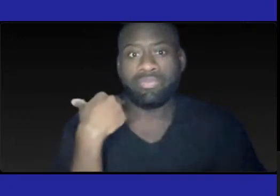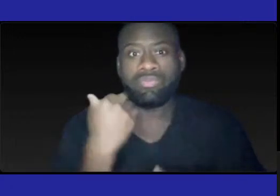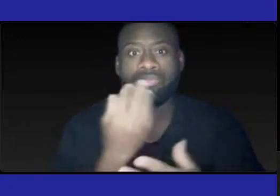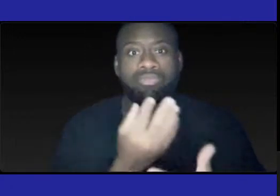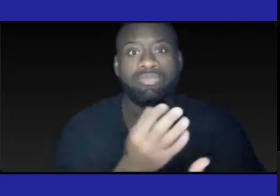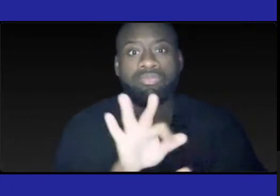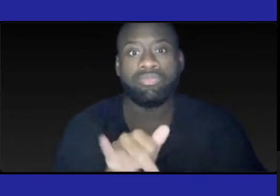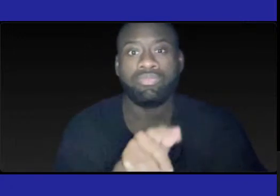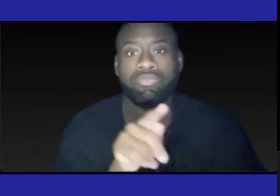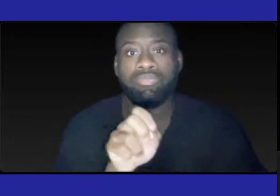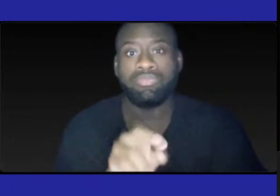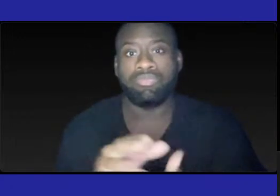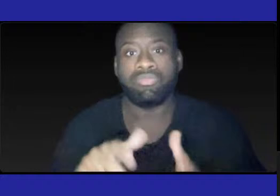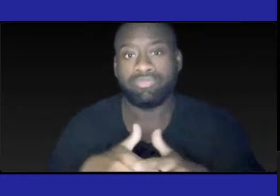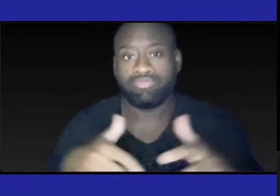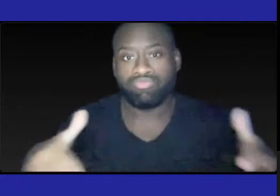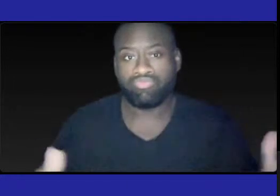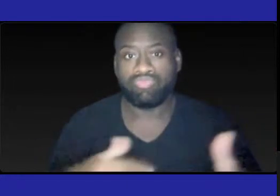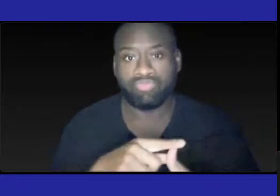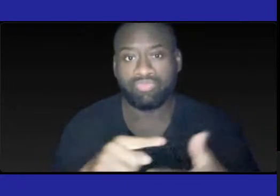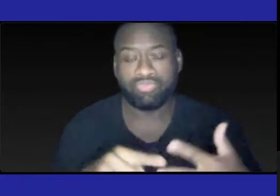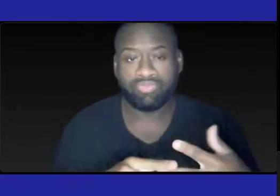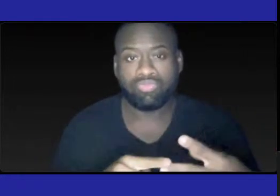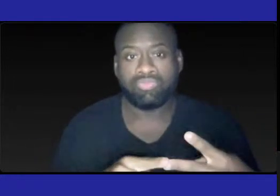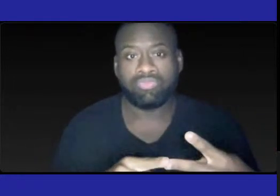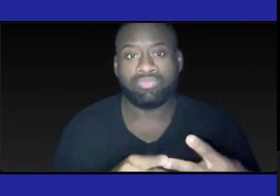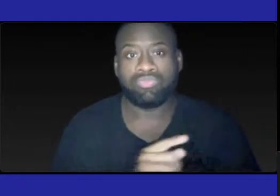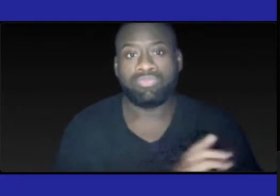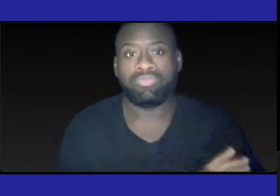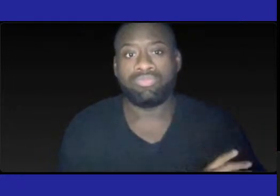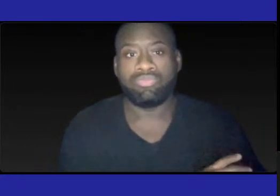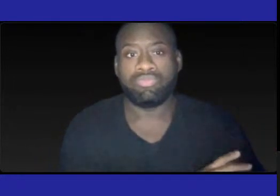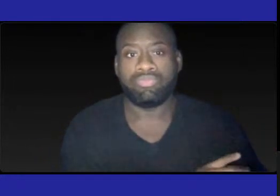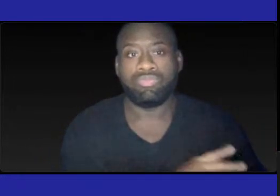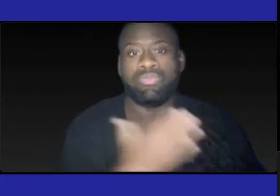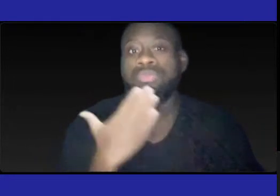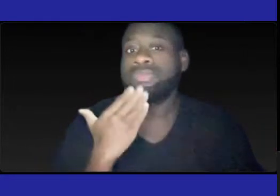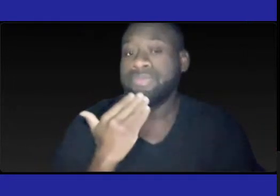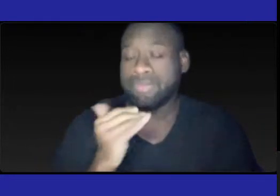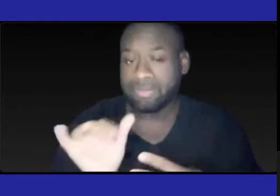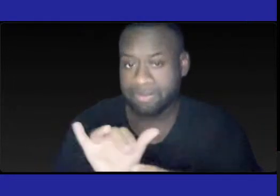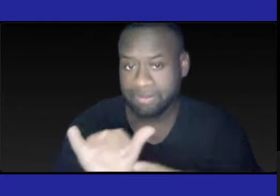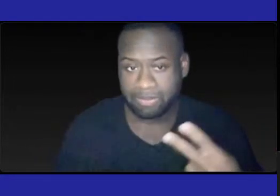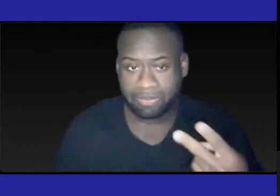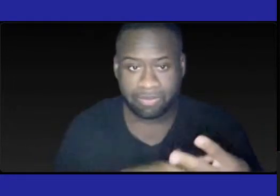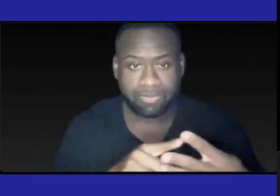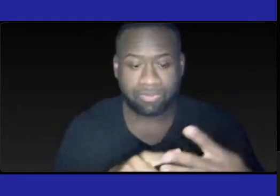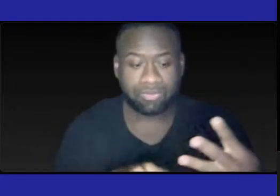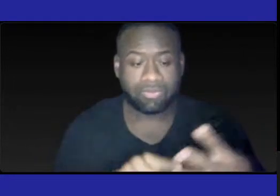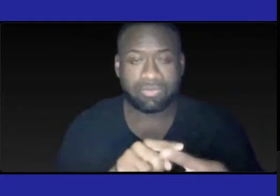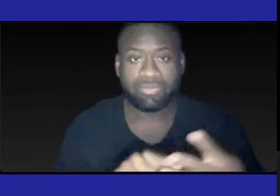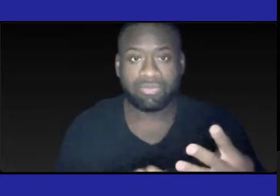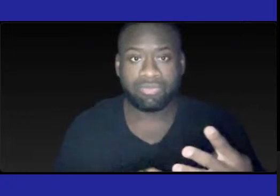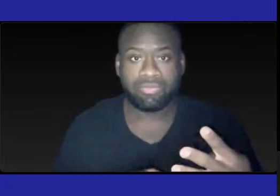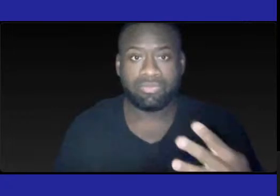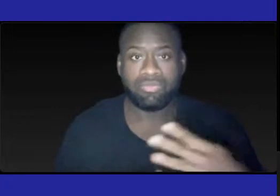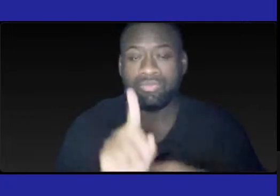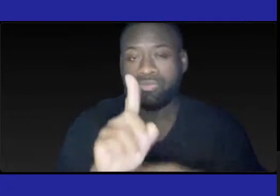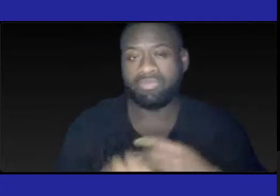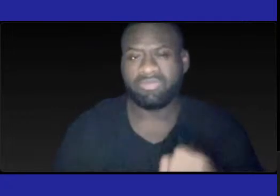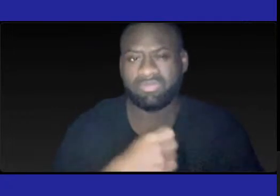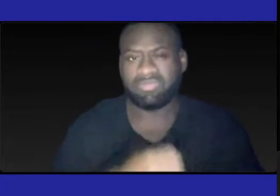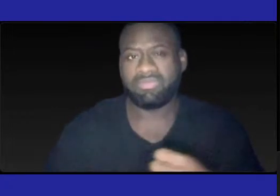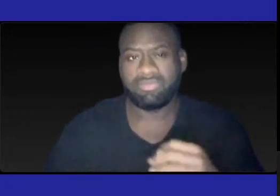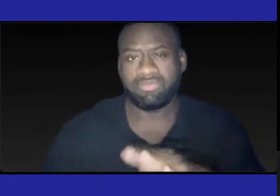hypertension, obesity is very prevalent in our communities, and diabetes from the prenatal period up to a year, and then tie them into